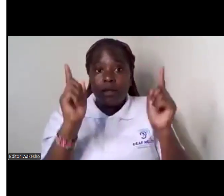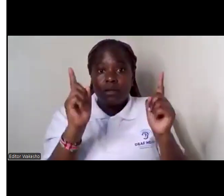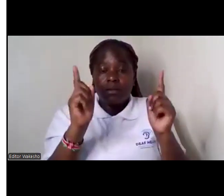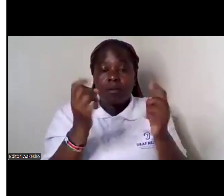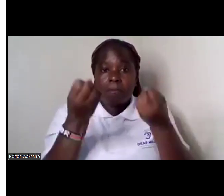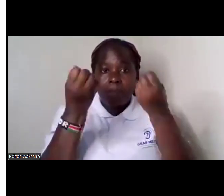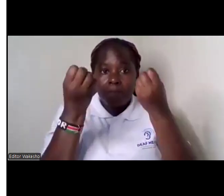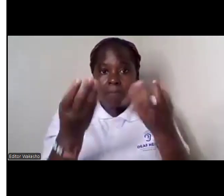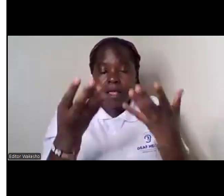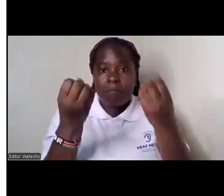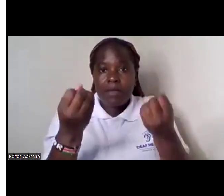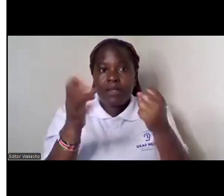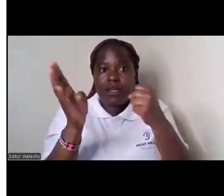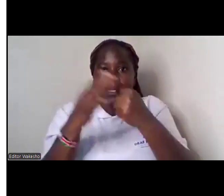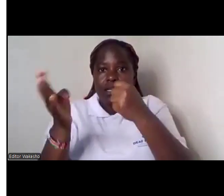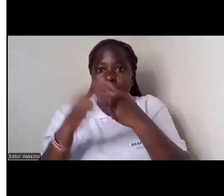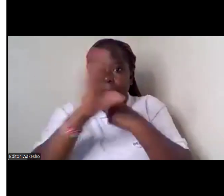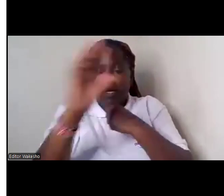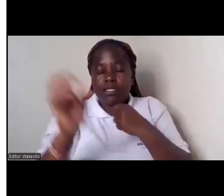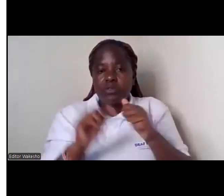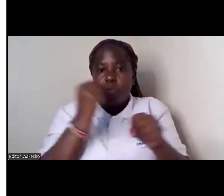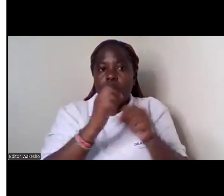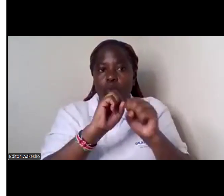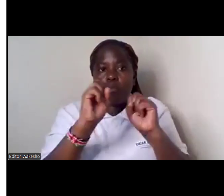are over 99% effective.